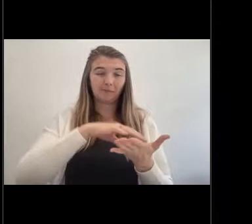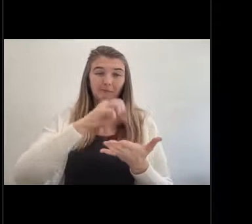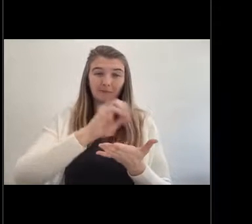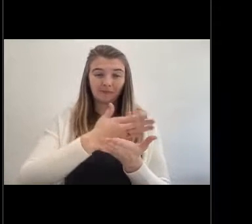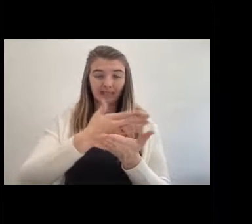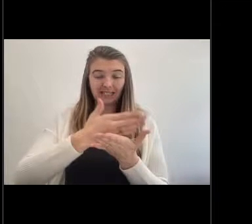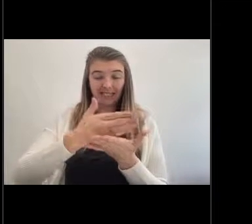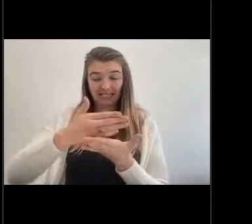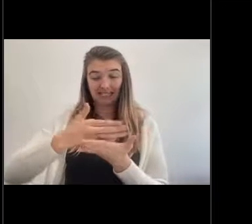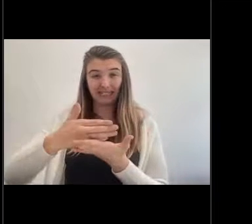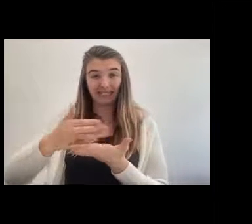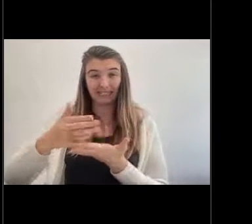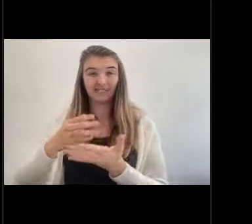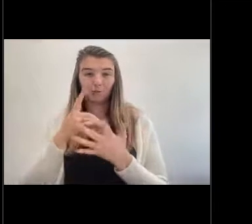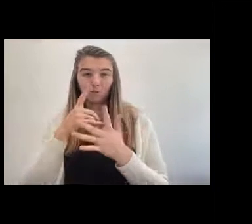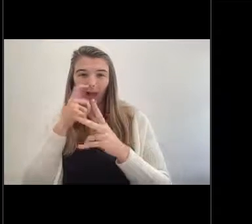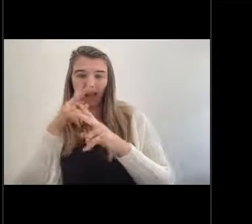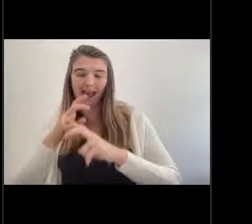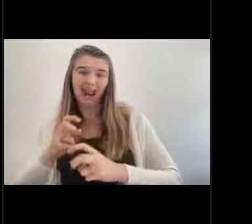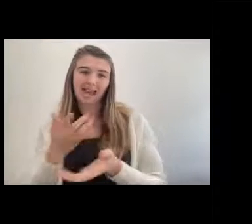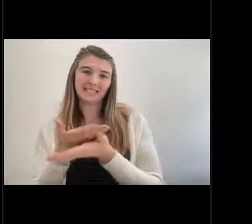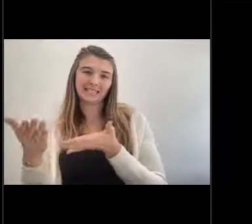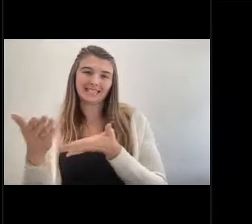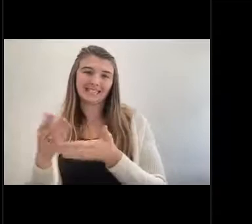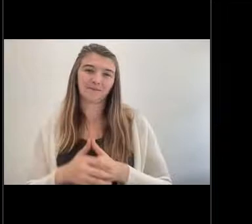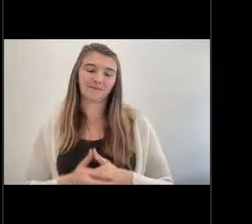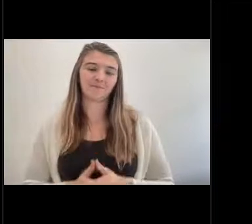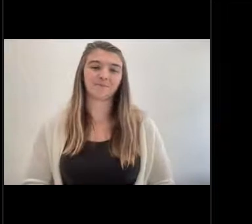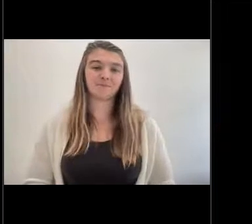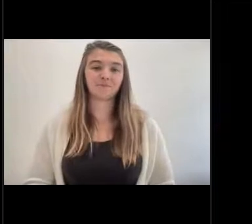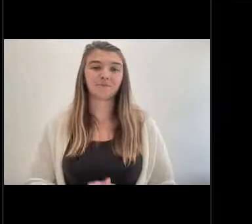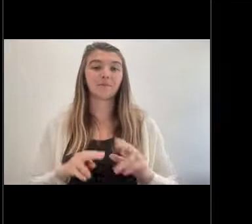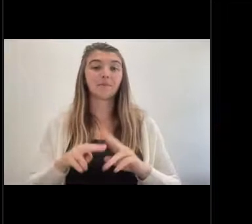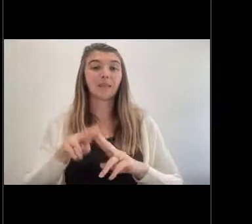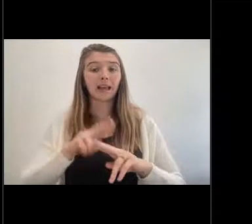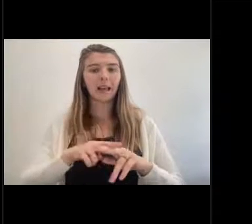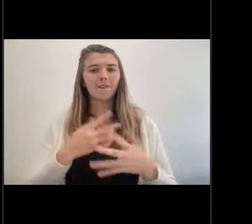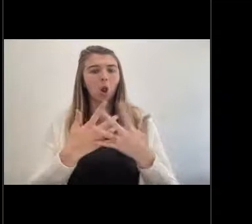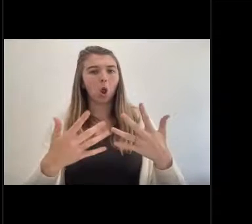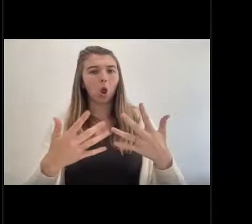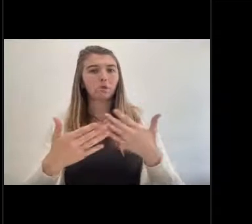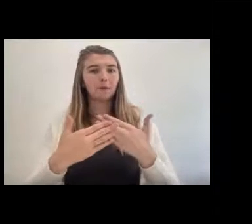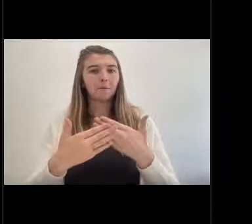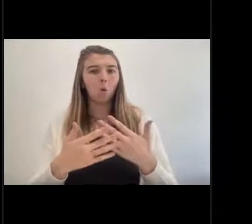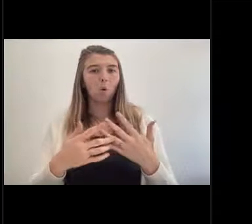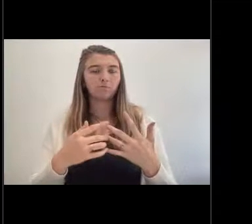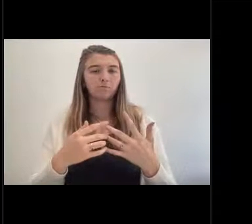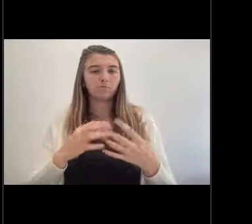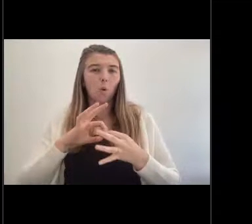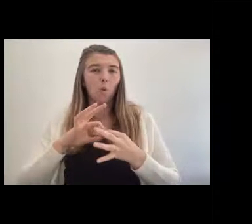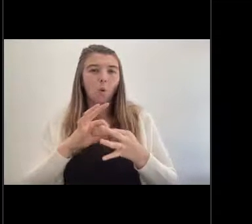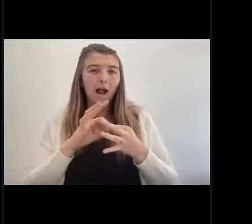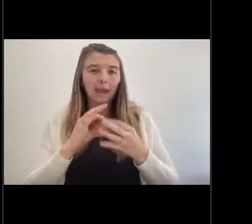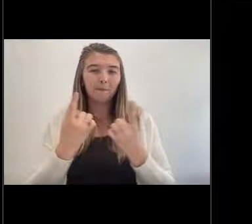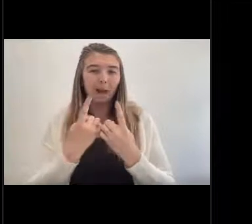analyzed. If there is much more organic matter, for example, from aerobic or